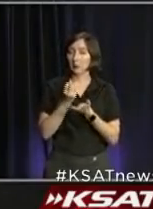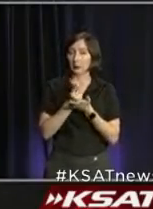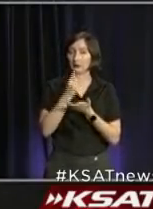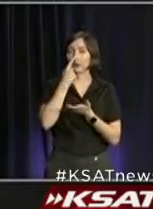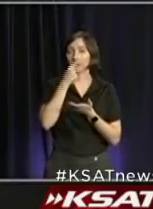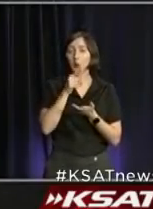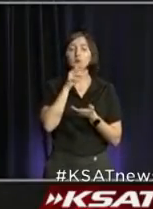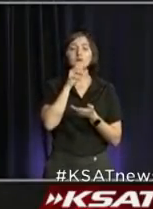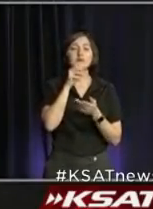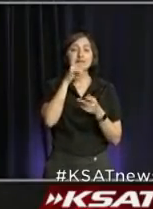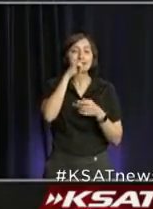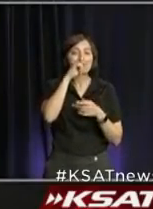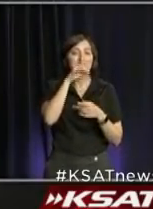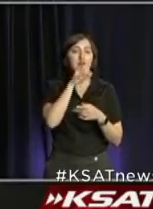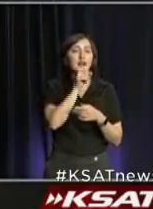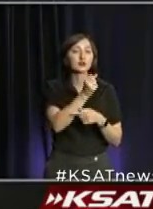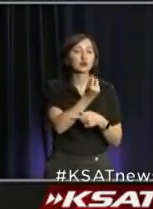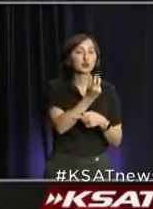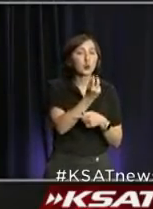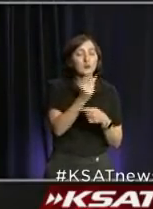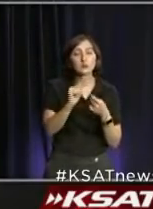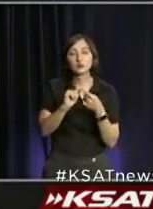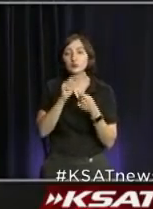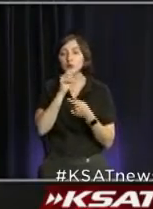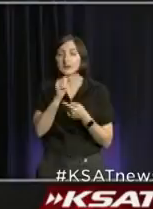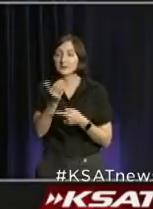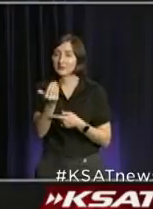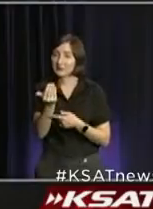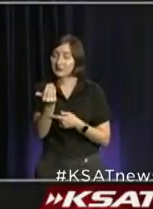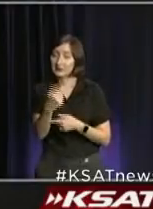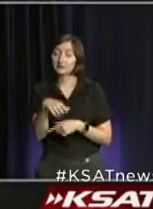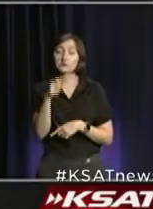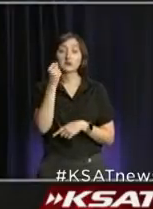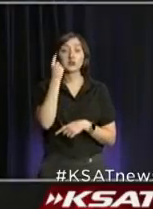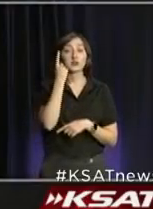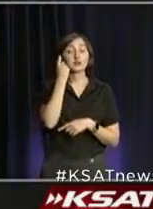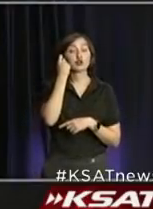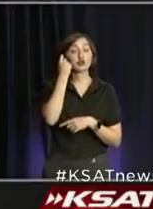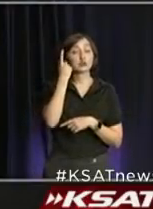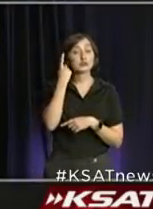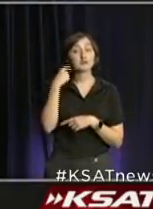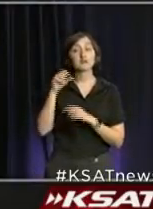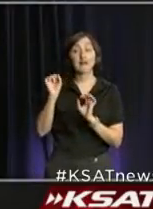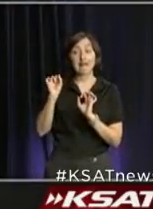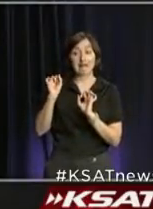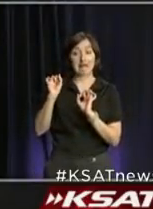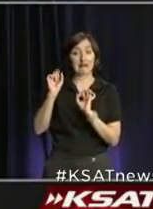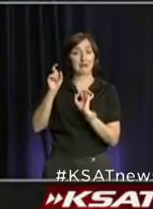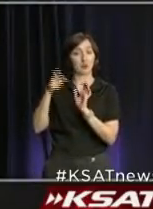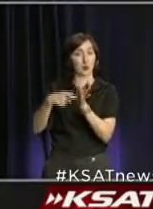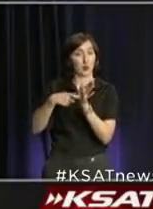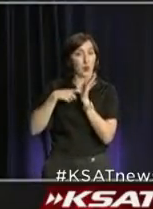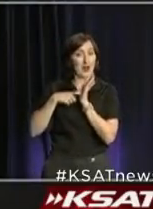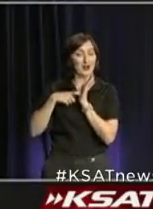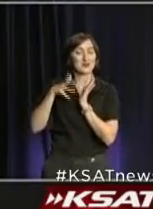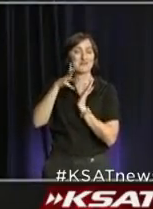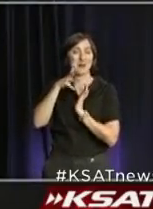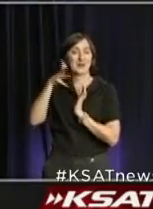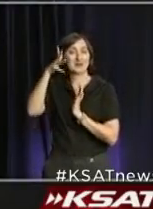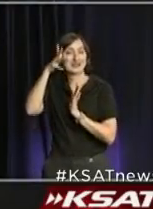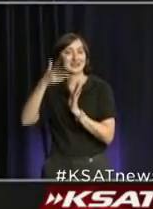vaccine, the Pfizer vaccine, can administer it to 12 to 18-year-olds. Consent from a parent or legal guardian is